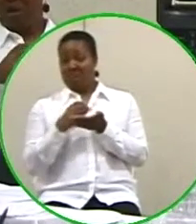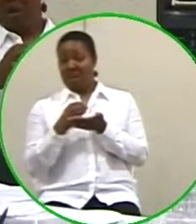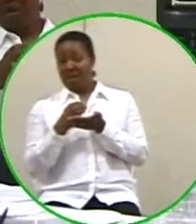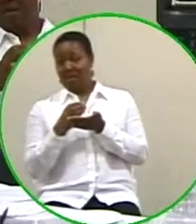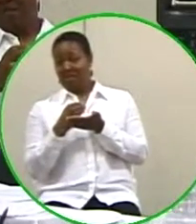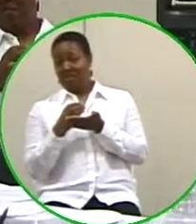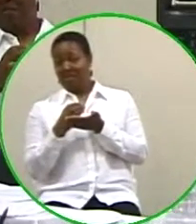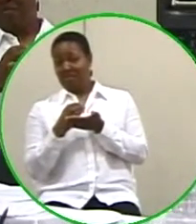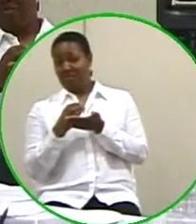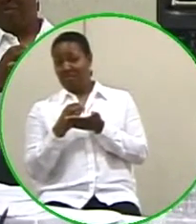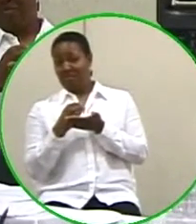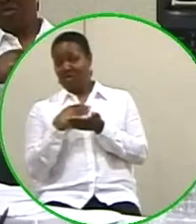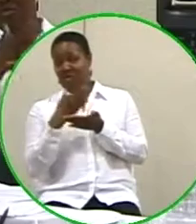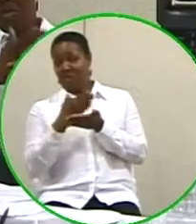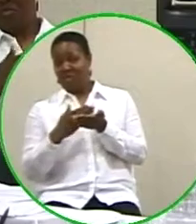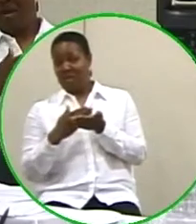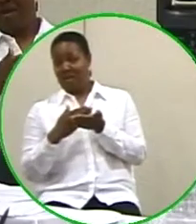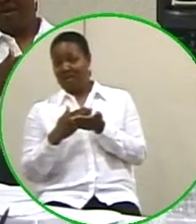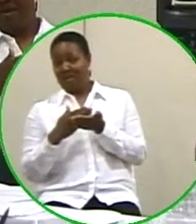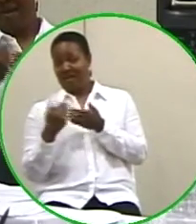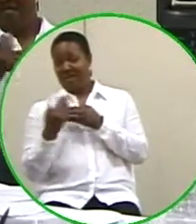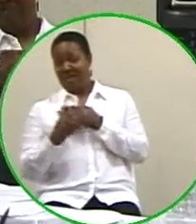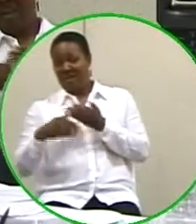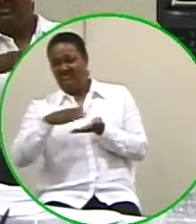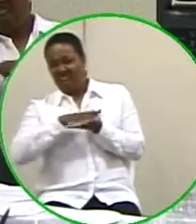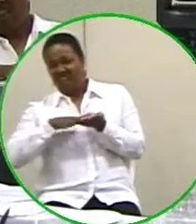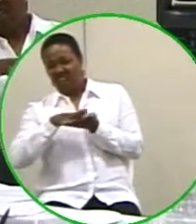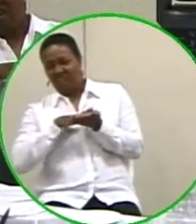But I had to pick it up. Oh, I guess I have to leave it there.